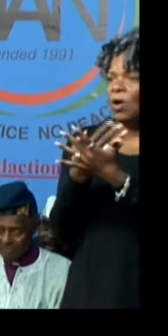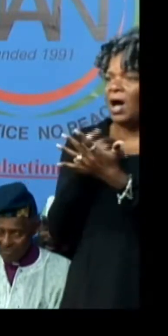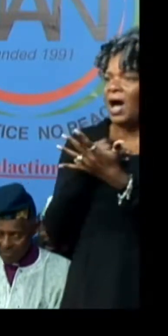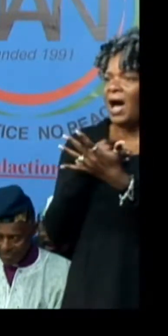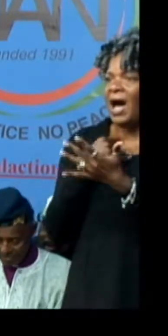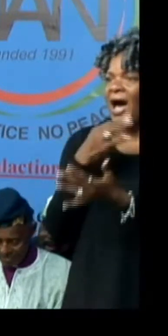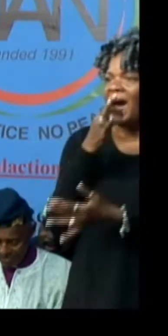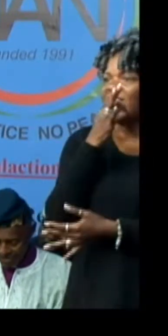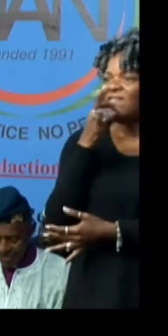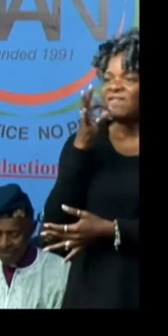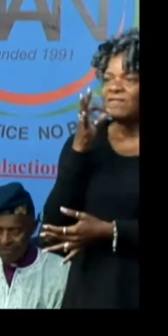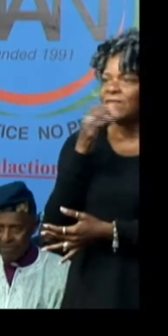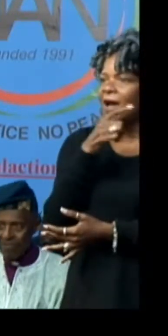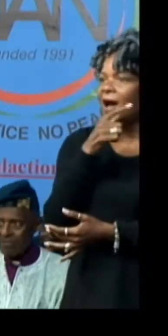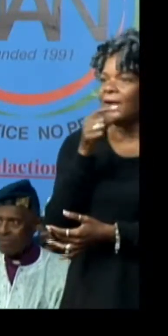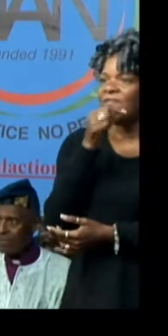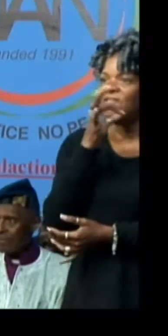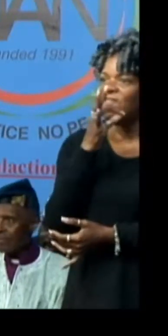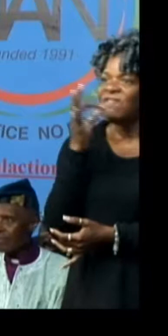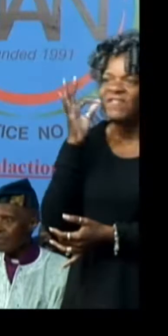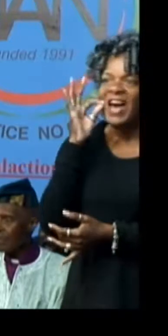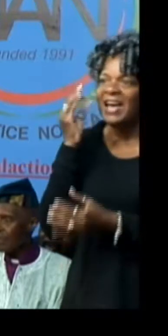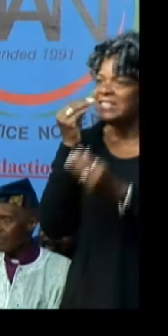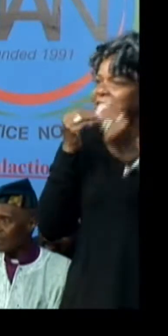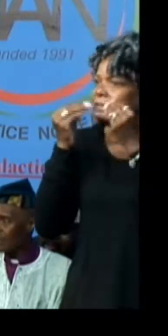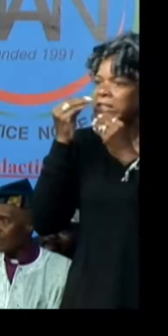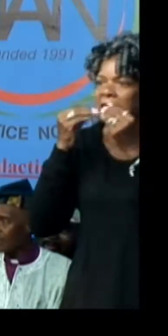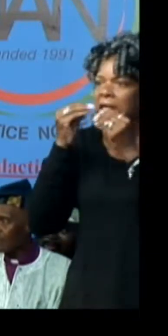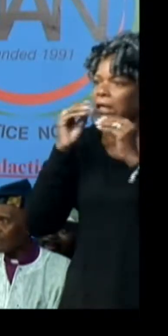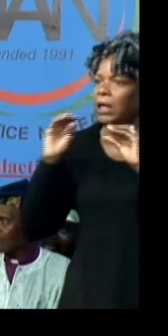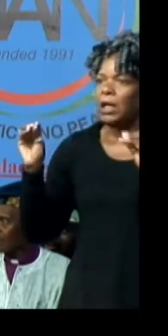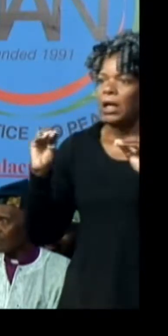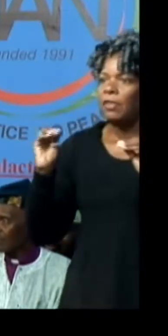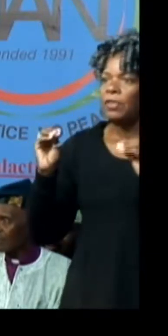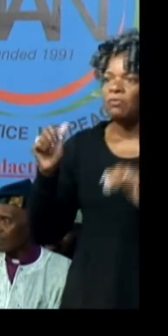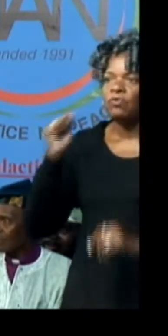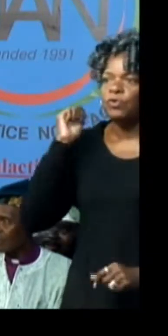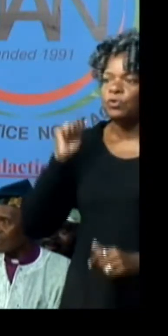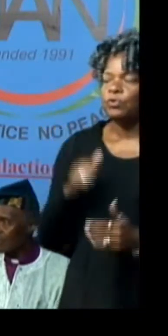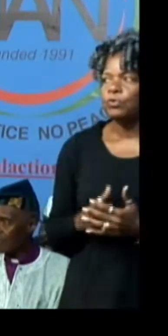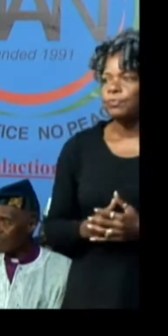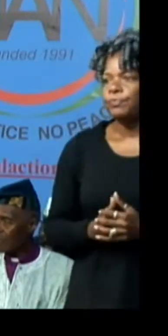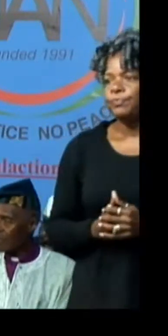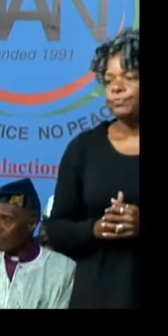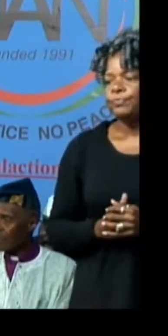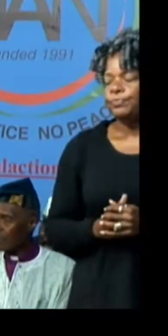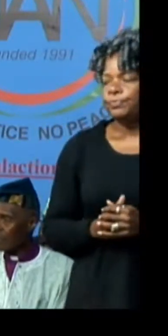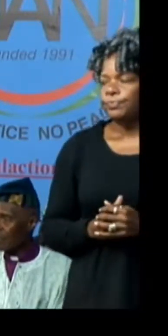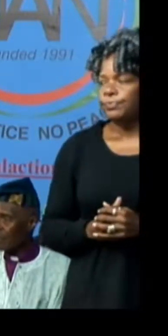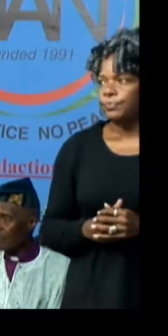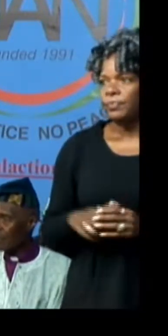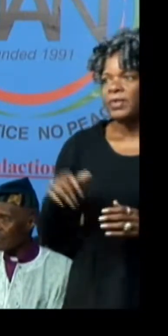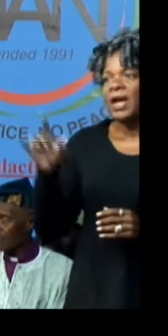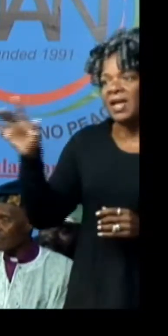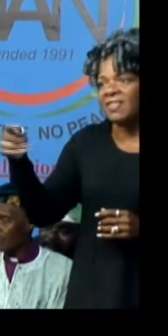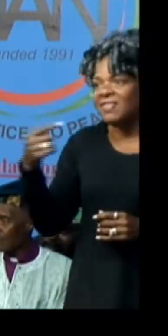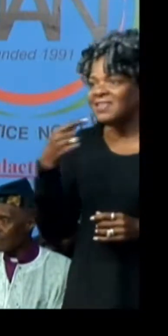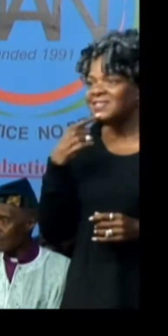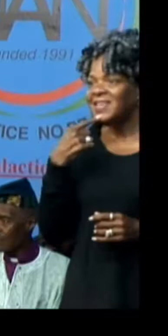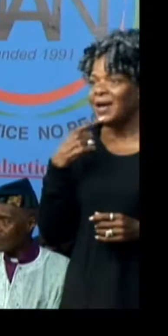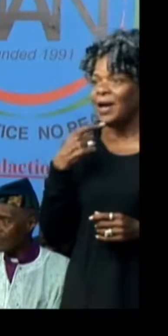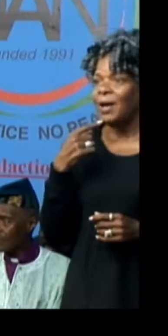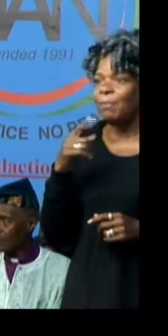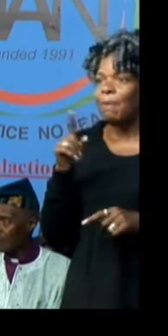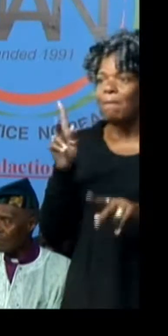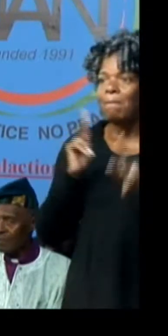days alone, they told me that I had to come back down to visitors because I had a new lawyer. I